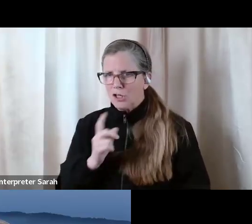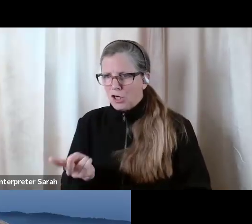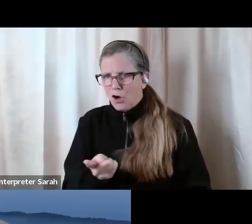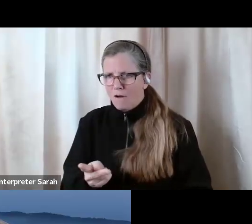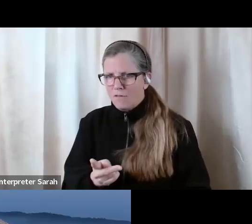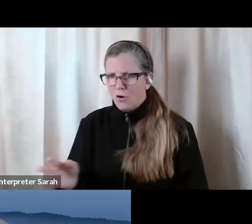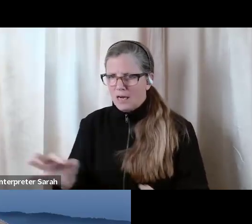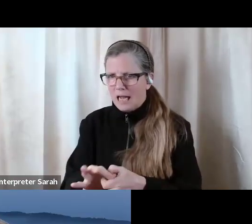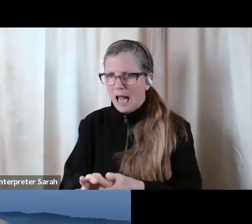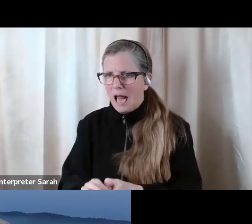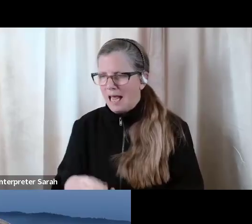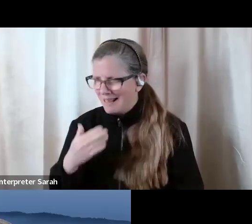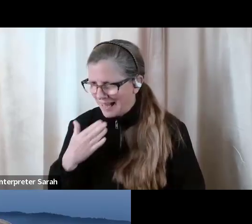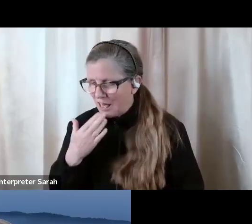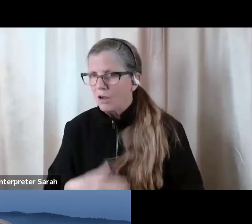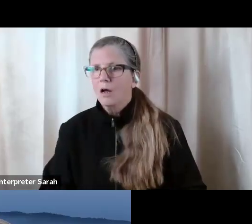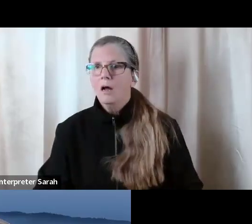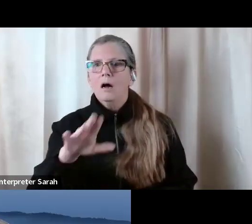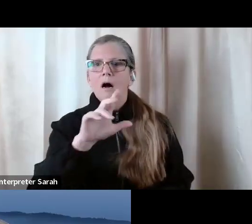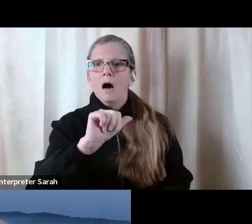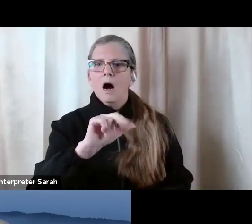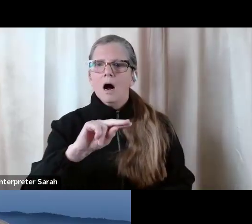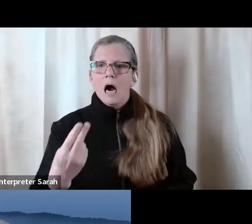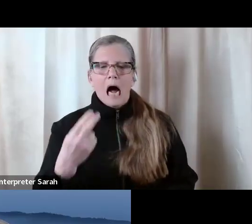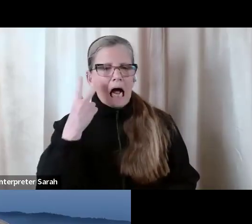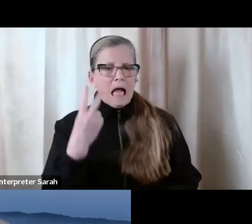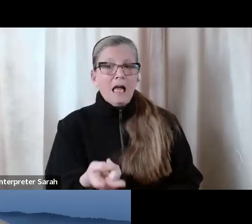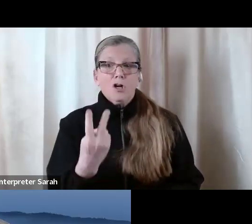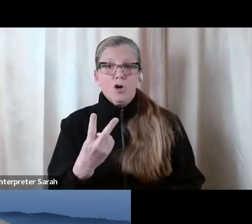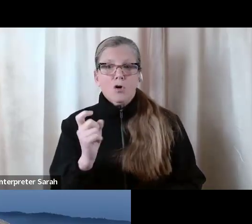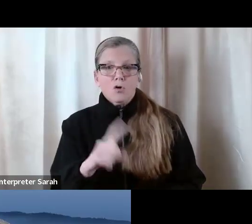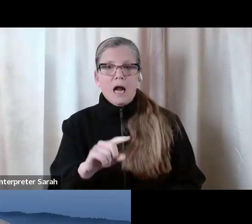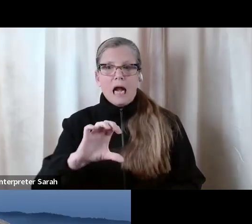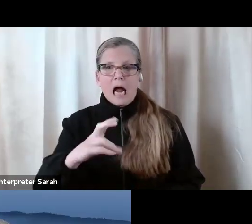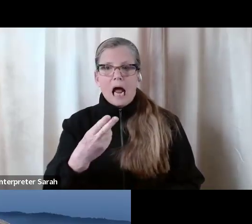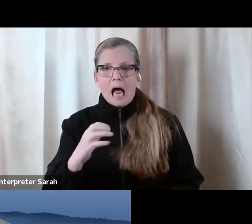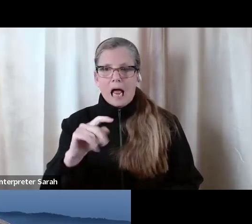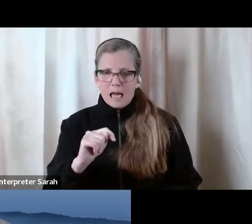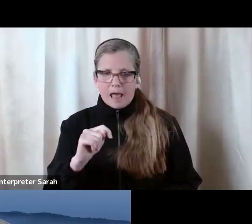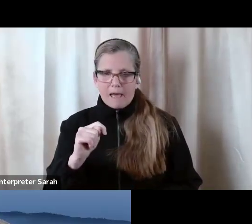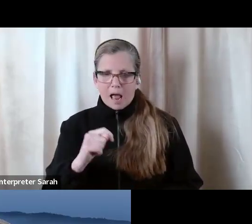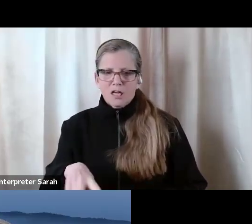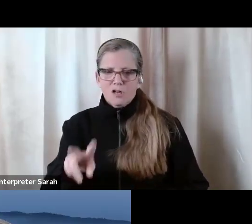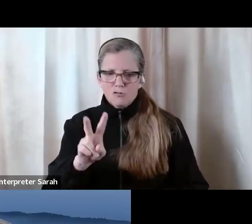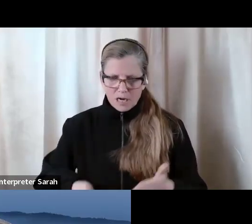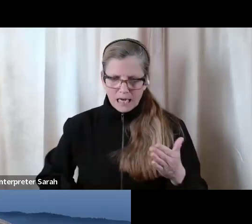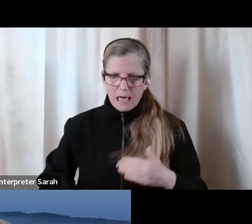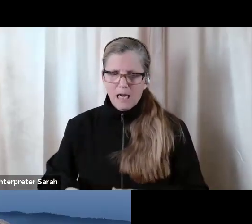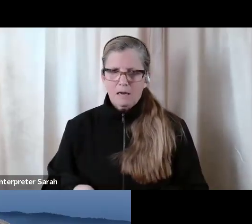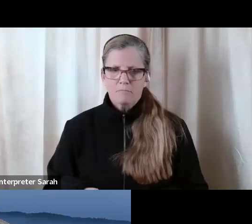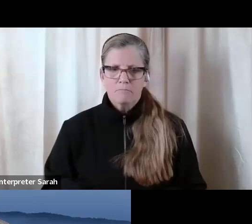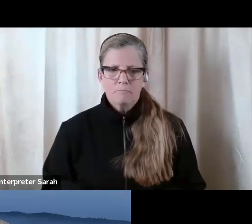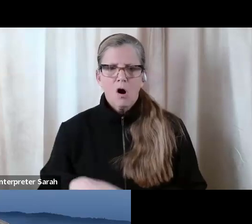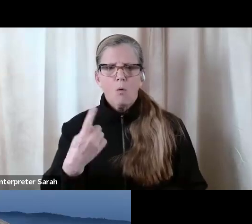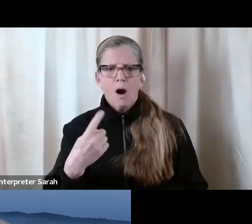Thanks so much. I'm seeing two questions in the chat, Scott, Loy, and Lisa. One is from Cheryl: with the amount of blackout area